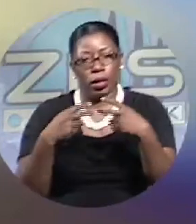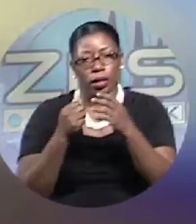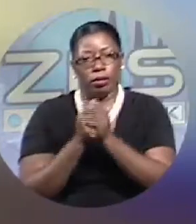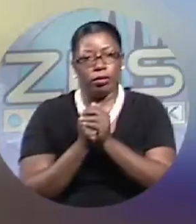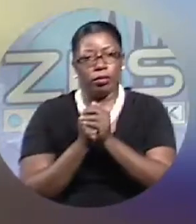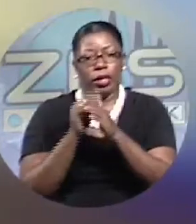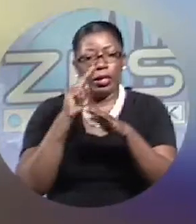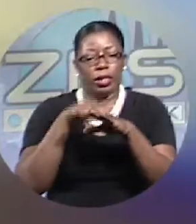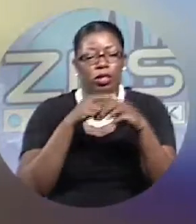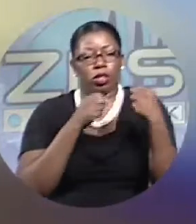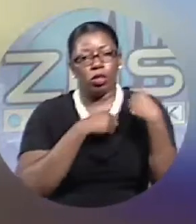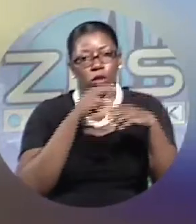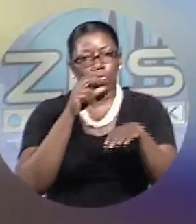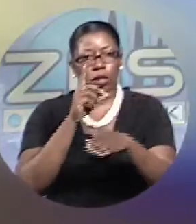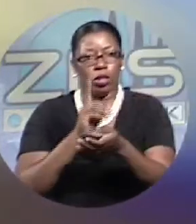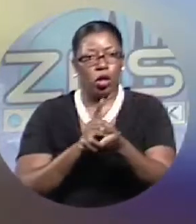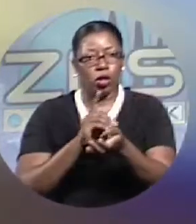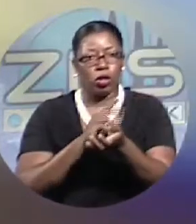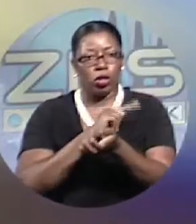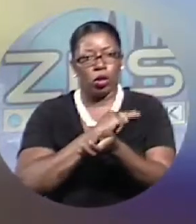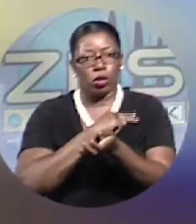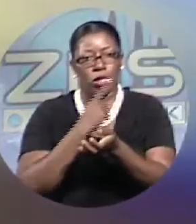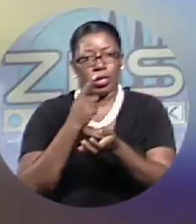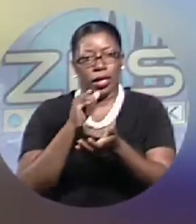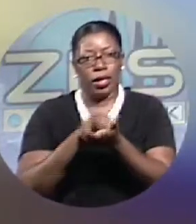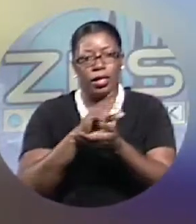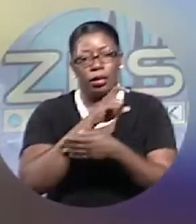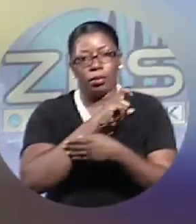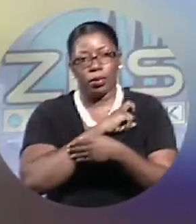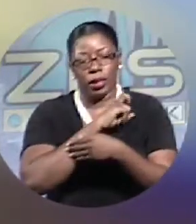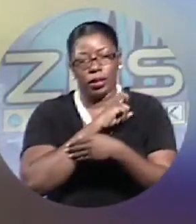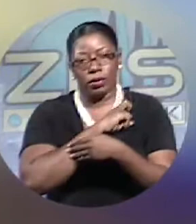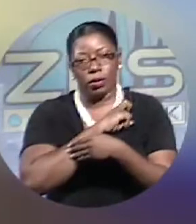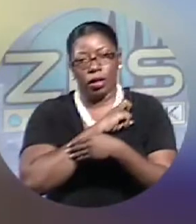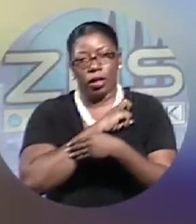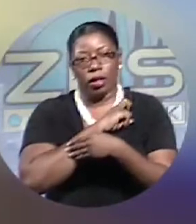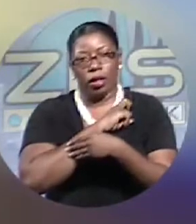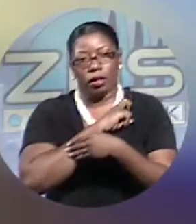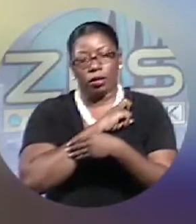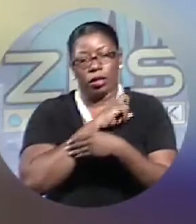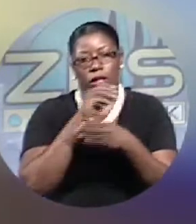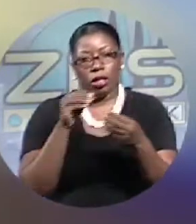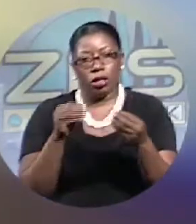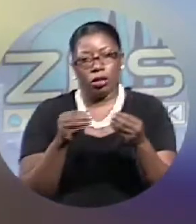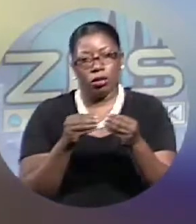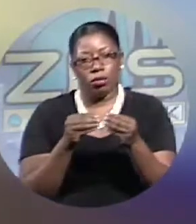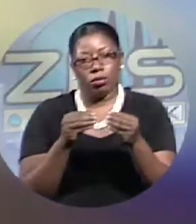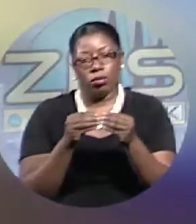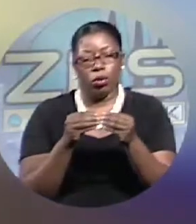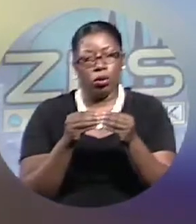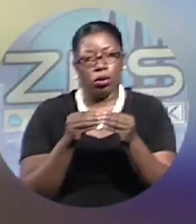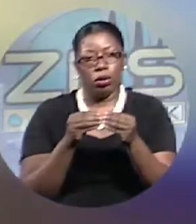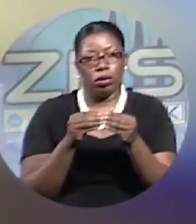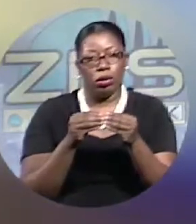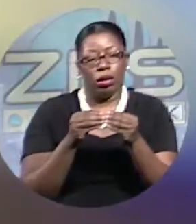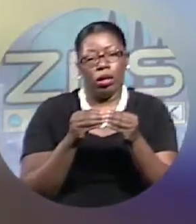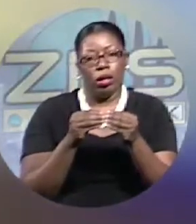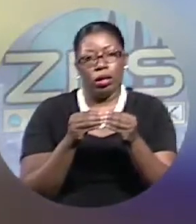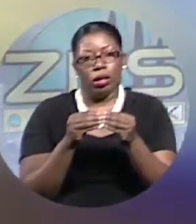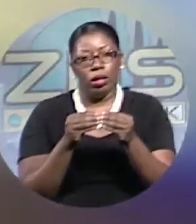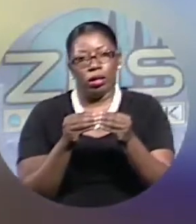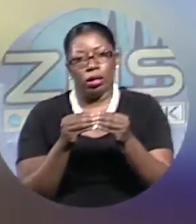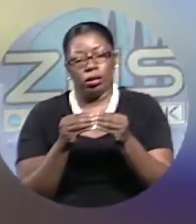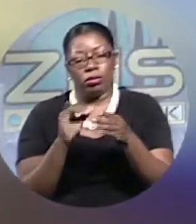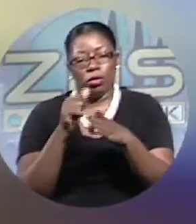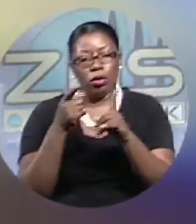National Security Minister Dr. Bernard Nottage says the police force has taken additional steps to shore up the electronic monitoring system,